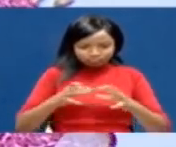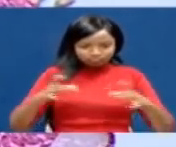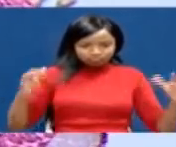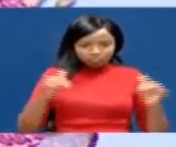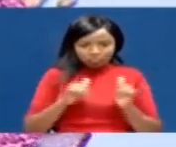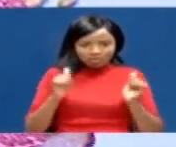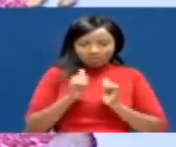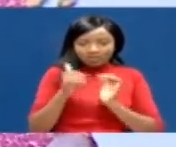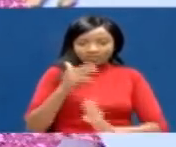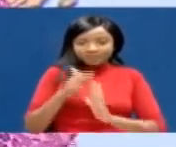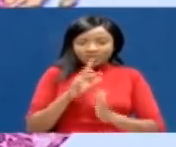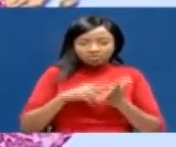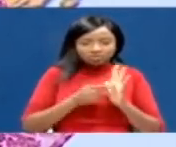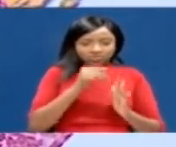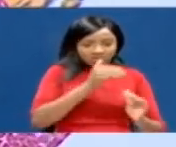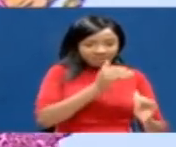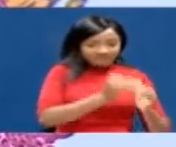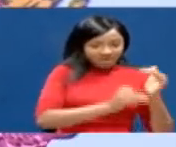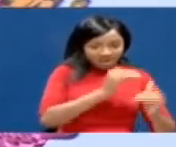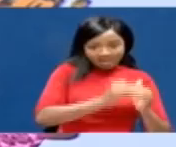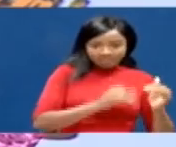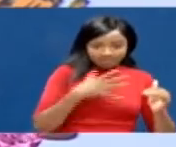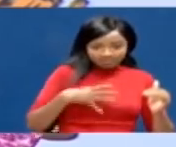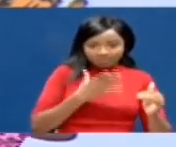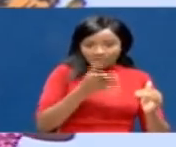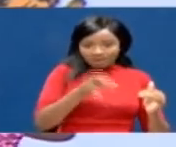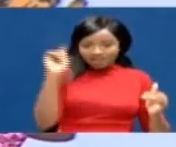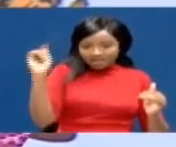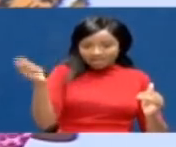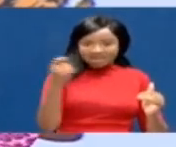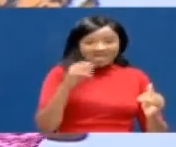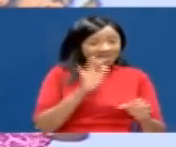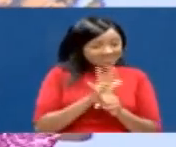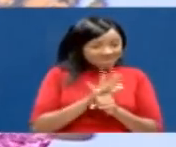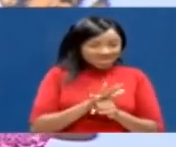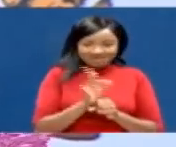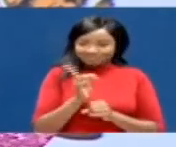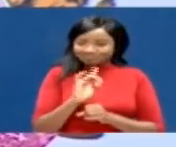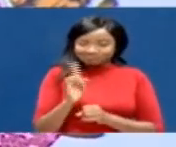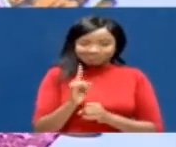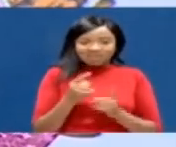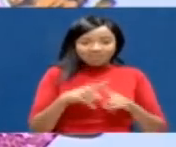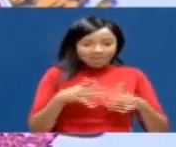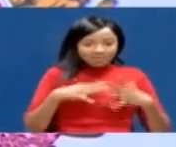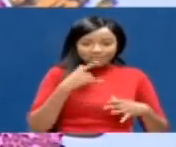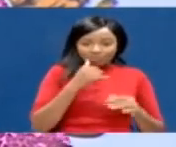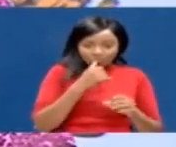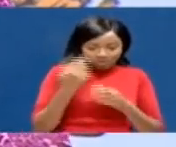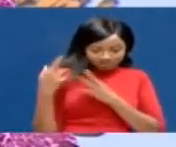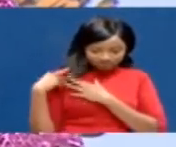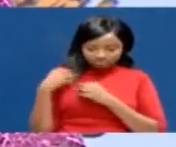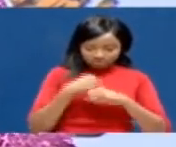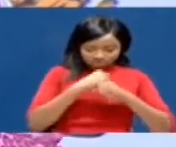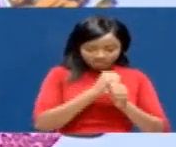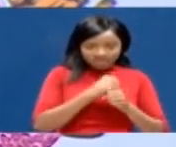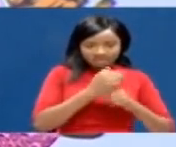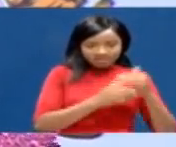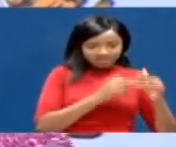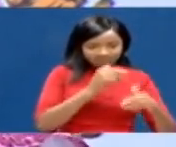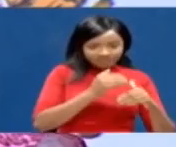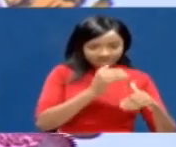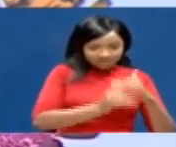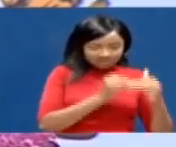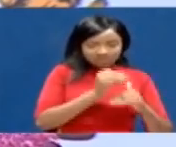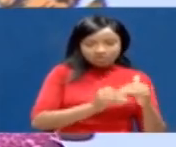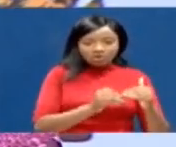So then the fabric manufacturers in Kenya, and there are not many, there are about four of them, have